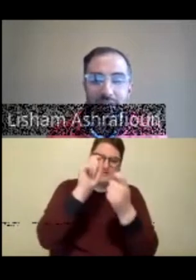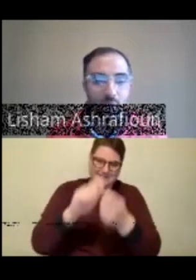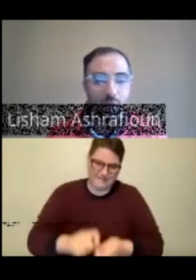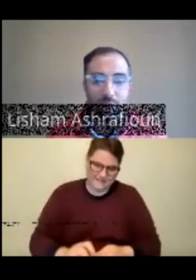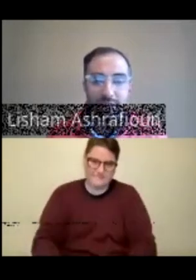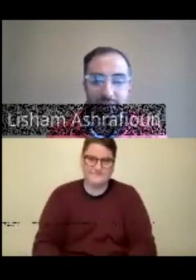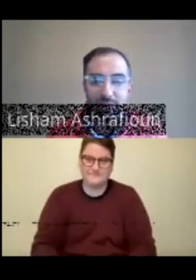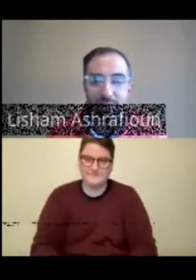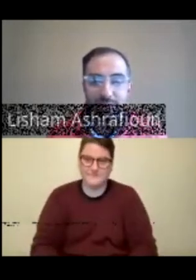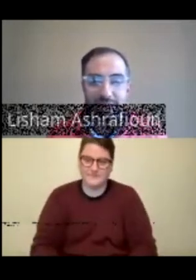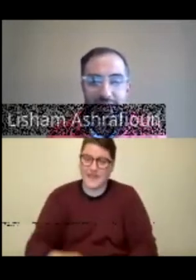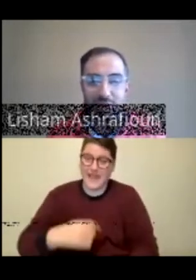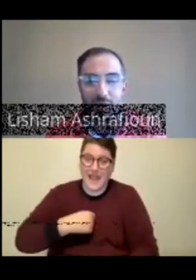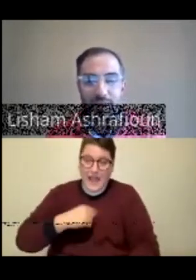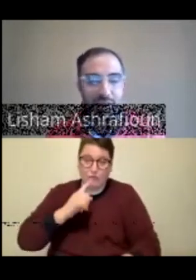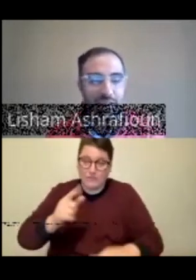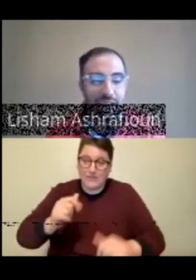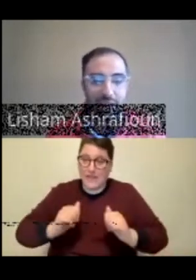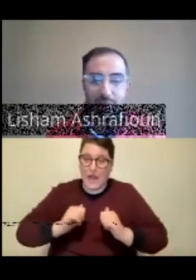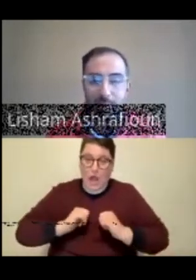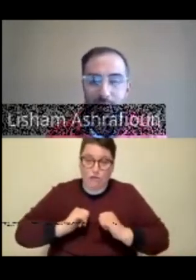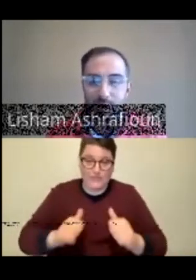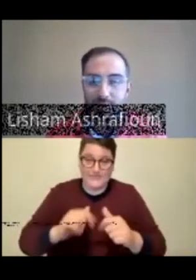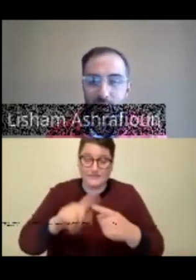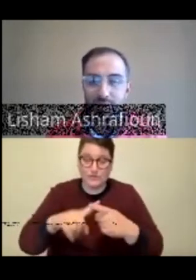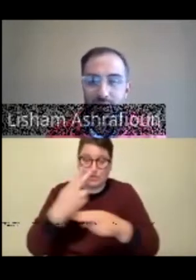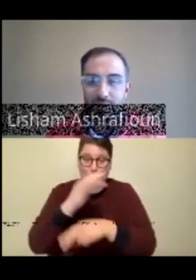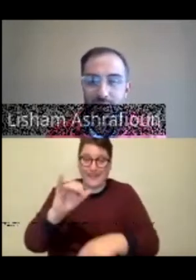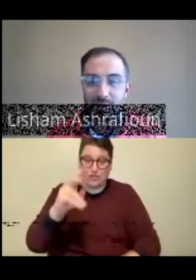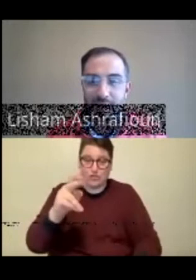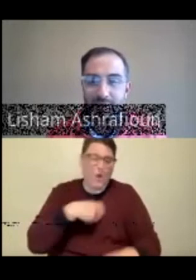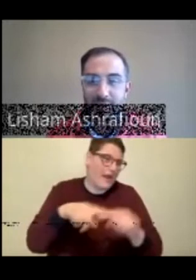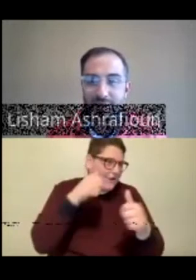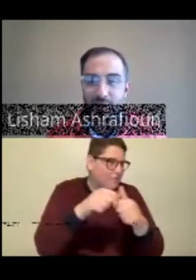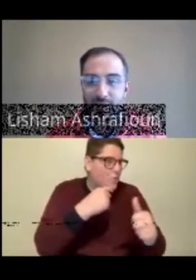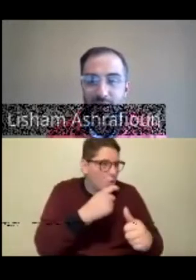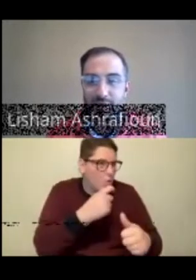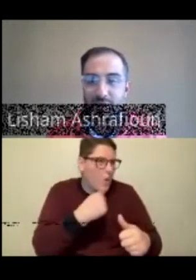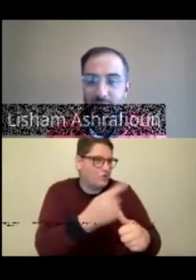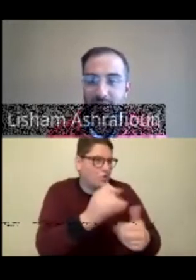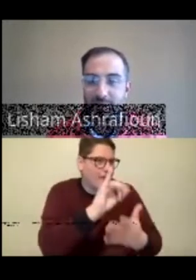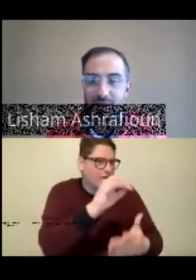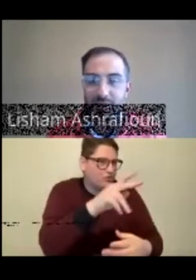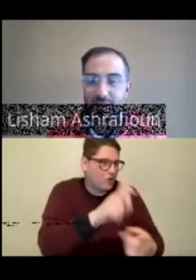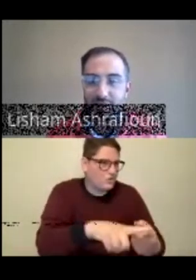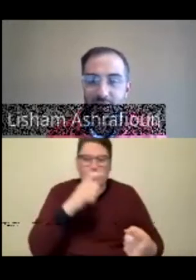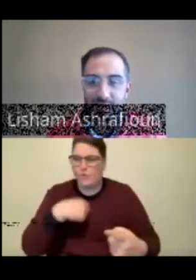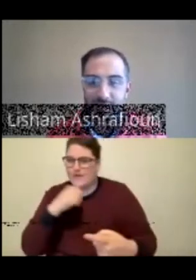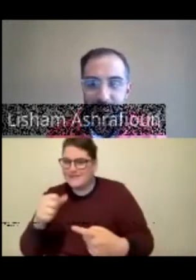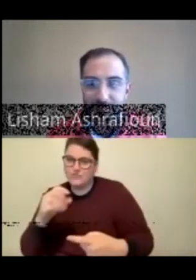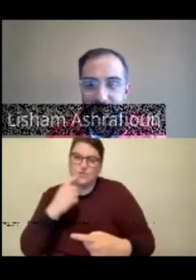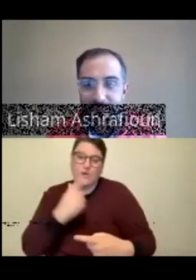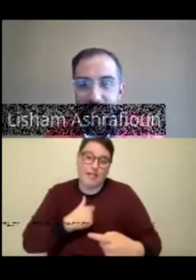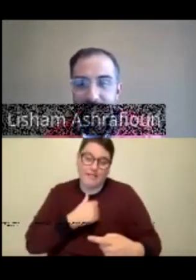I've been so aggressive with using that joke, and now I can't remember who I've told it to and who I haven't. So I'm sorry if you've been subjected to that joke